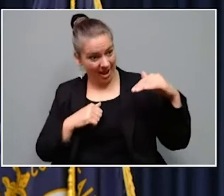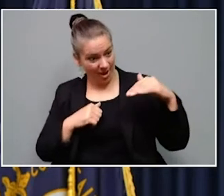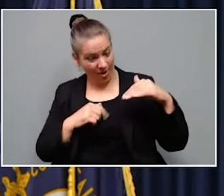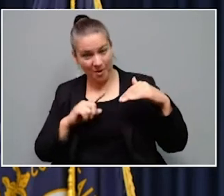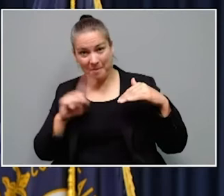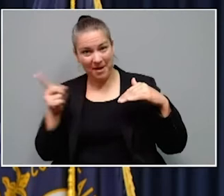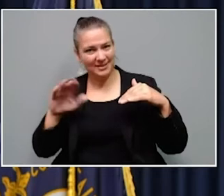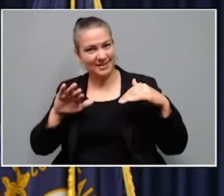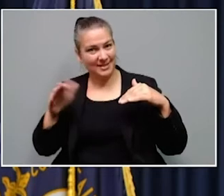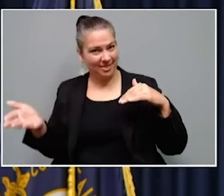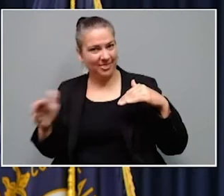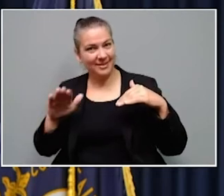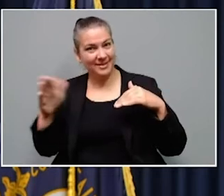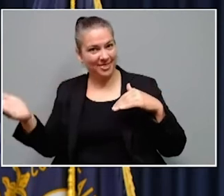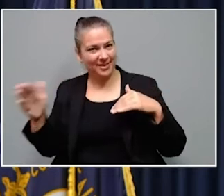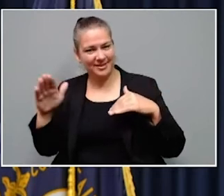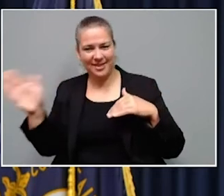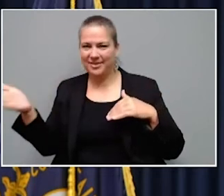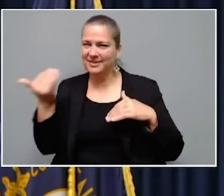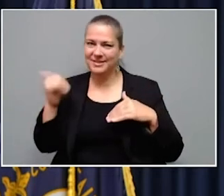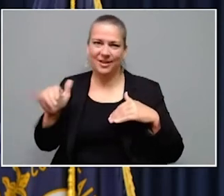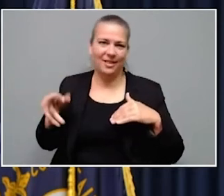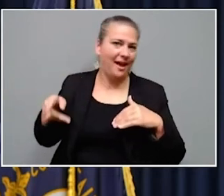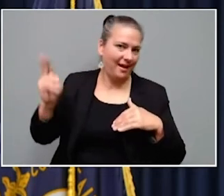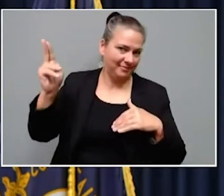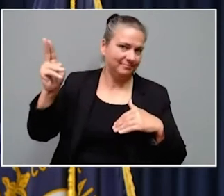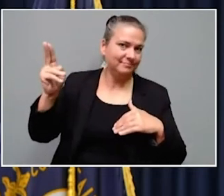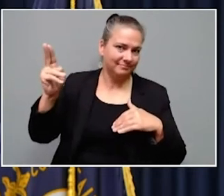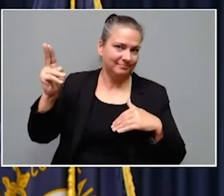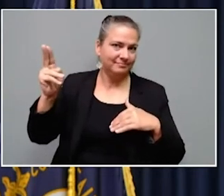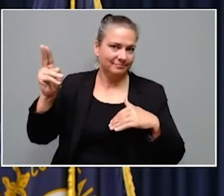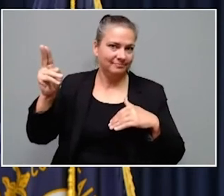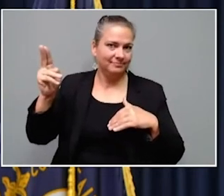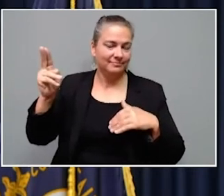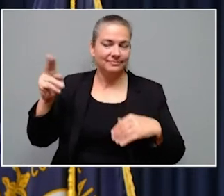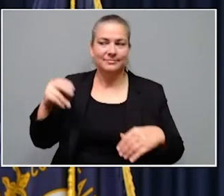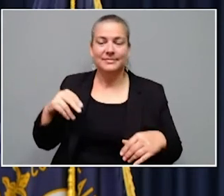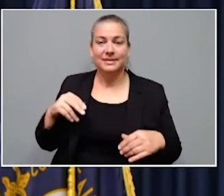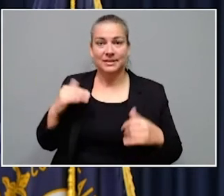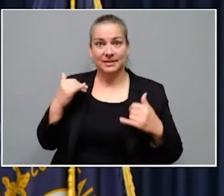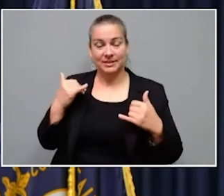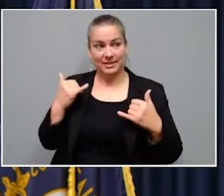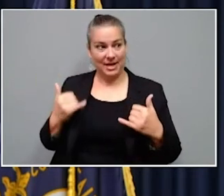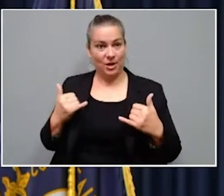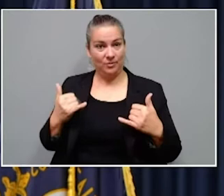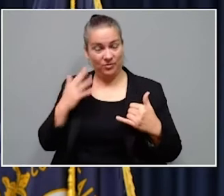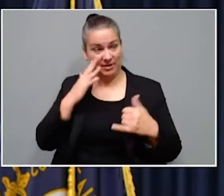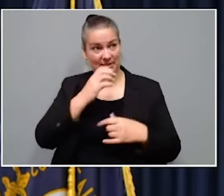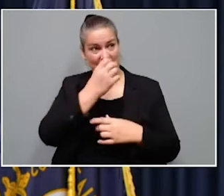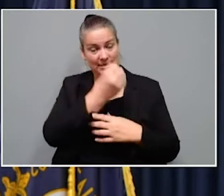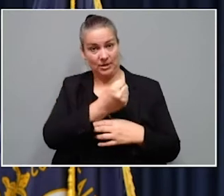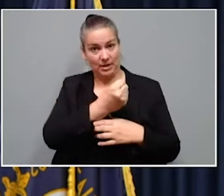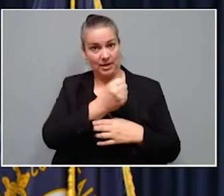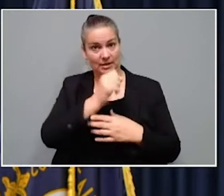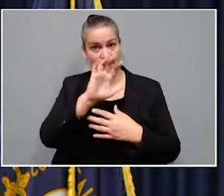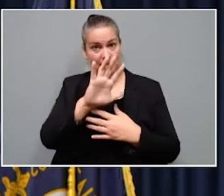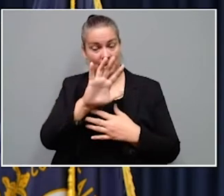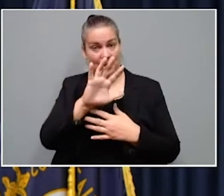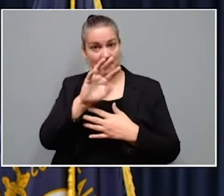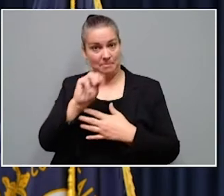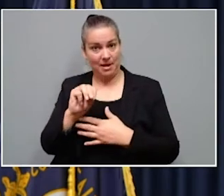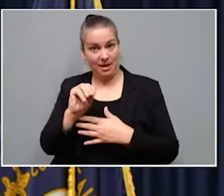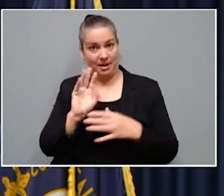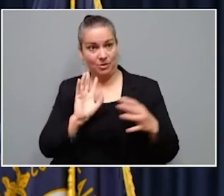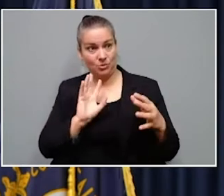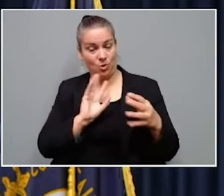are still very high. In fact, over the three days we're reporting on today, Saturday, Sunday, and today, Monday, we've